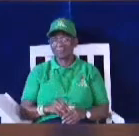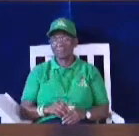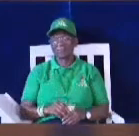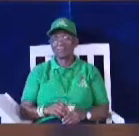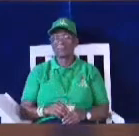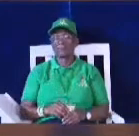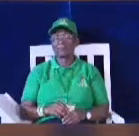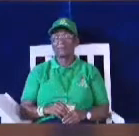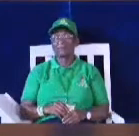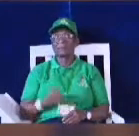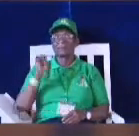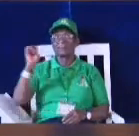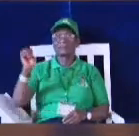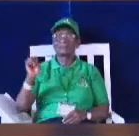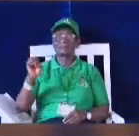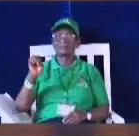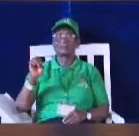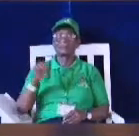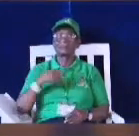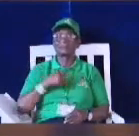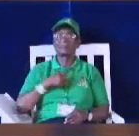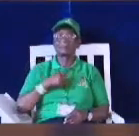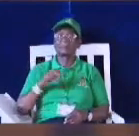Peter stood up and preached.